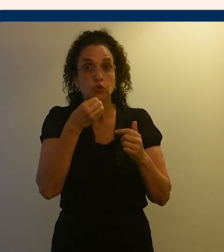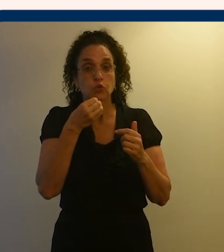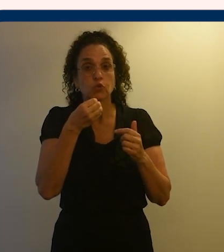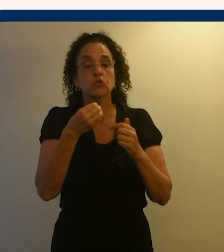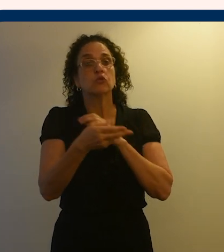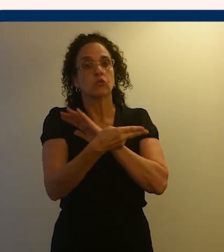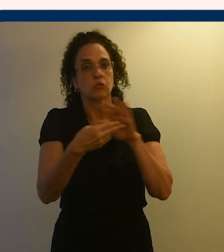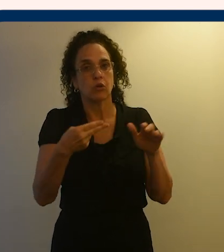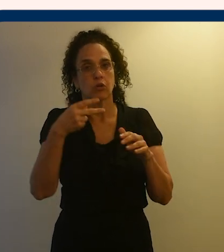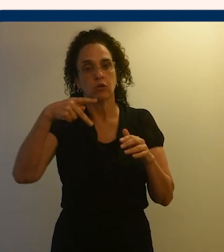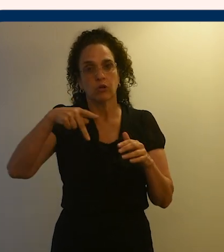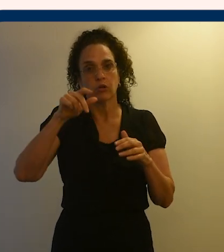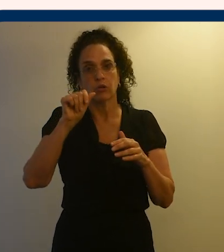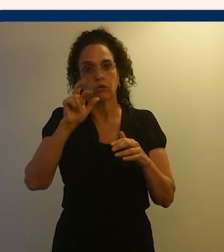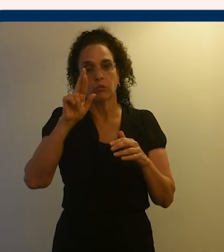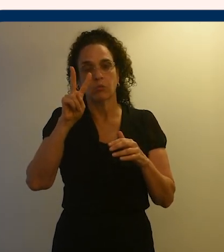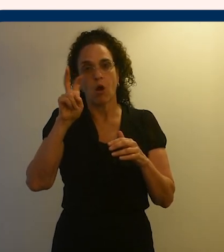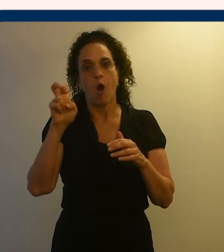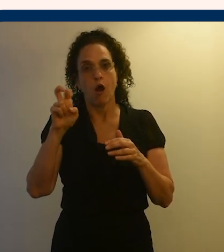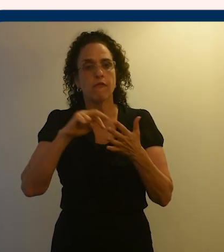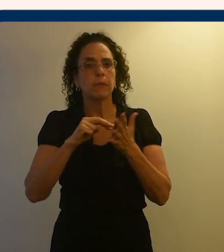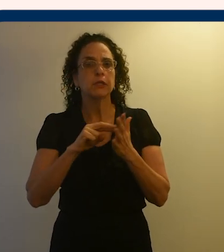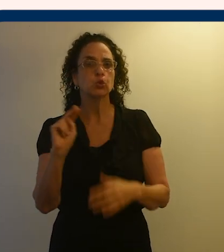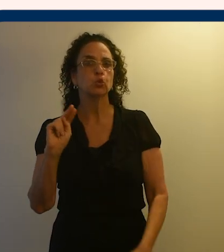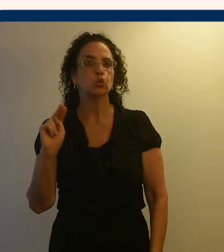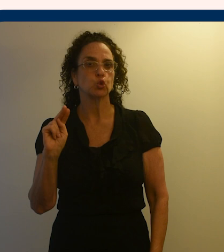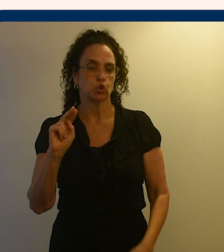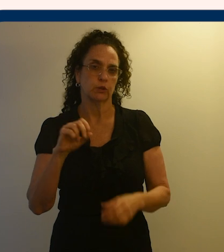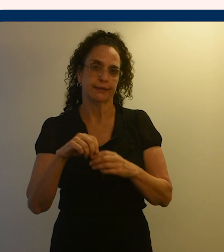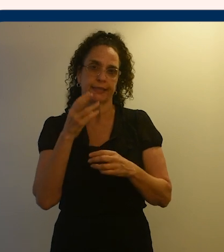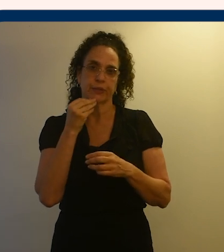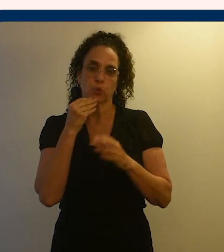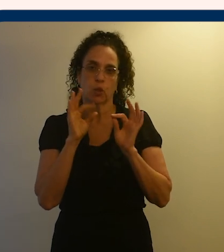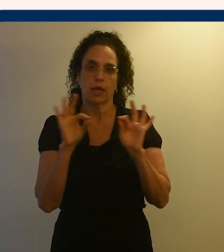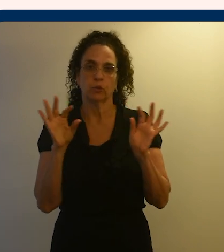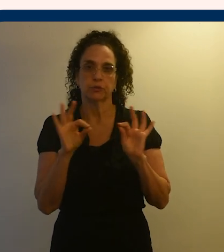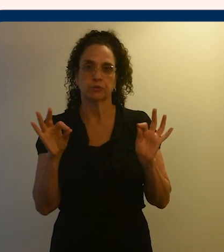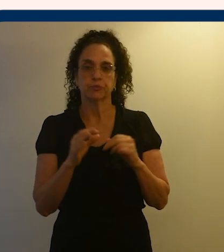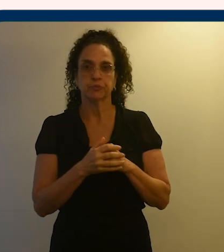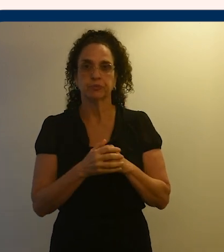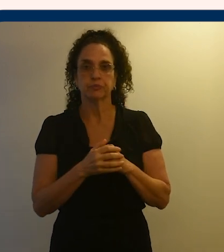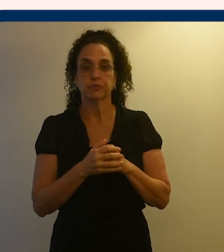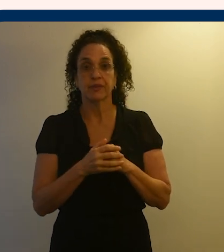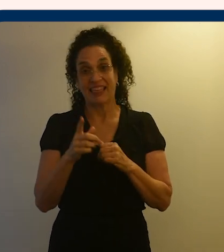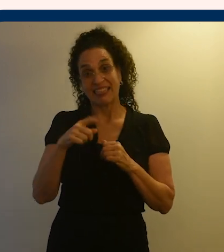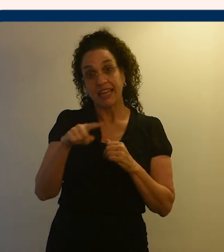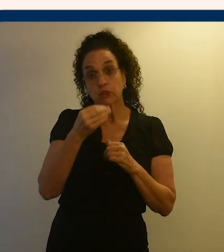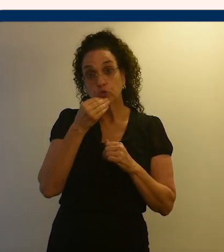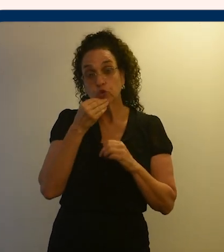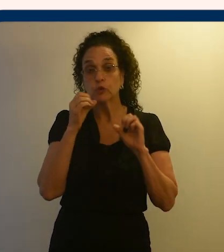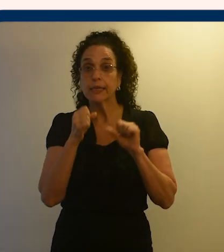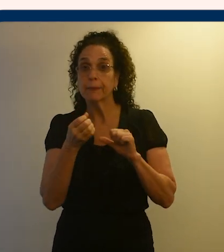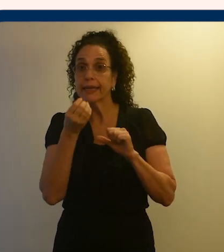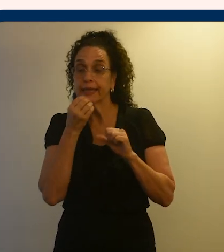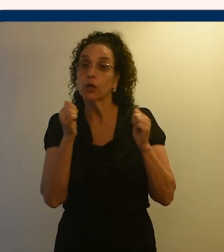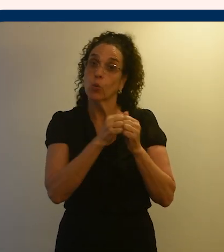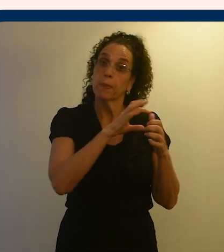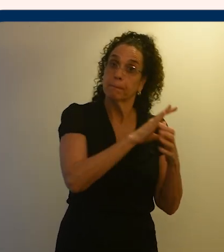in Hebrew. These are foods that can be eaten with either meat or dairy.